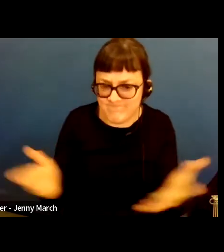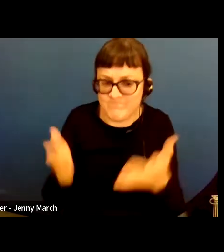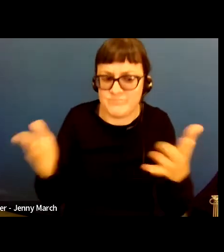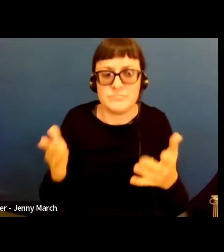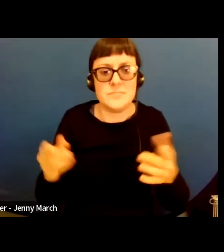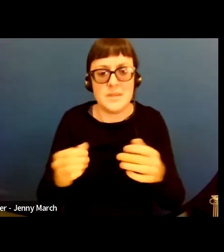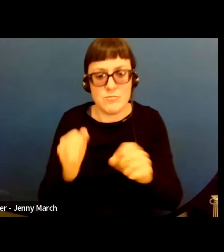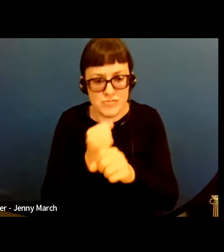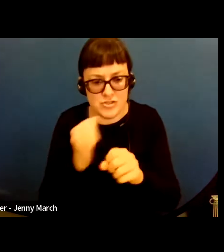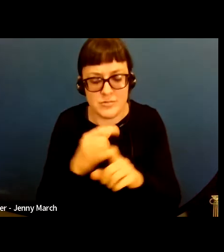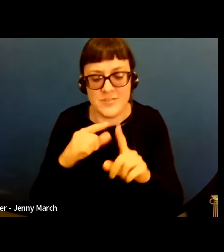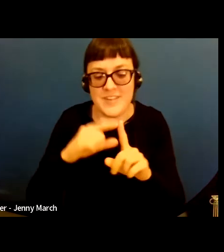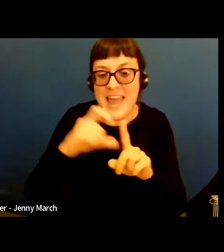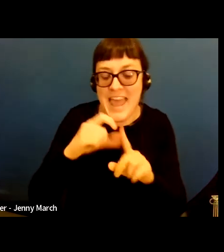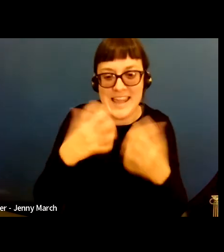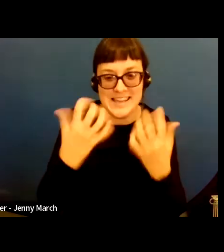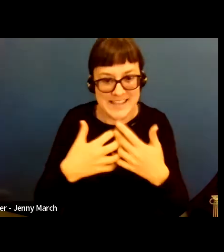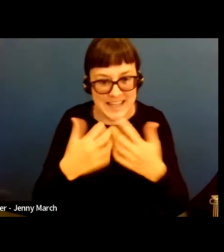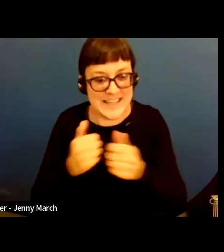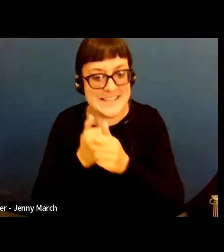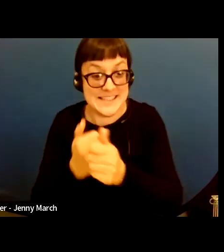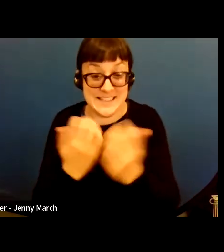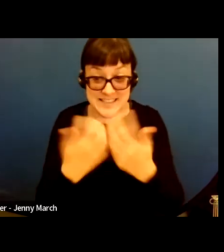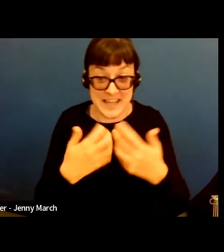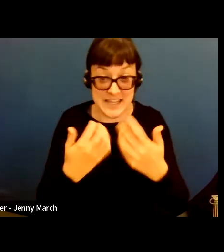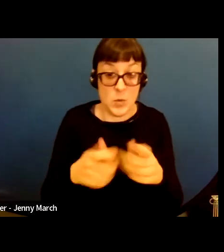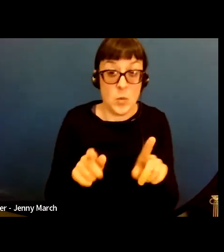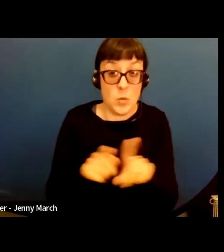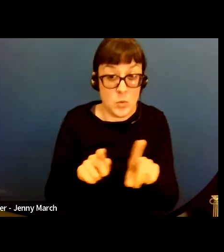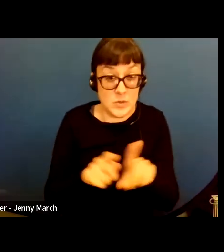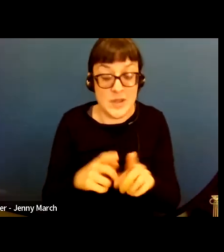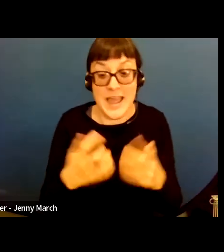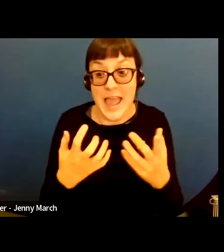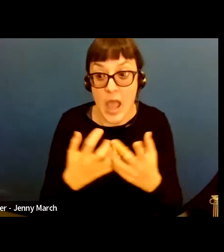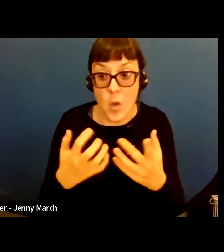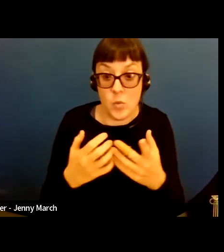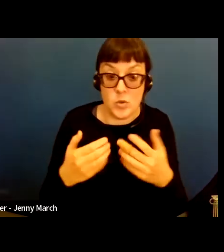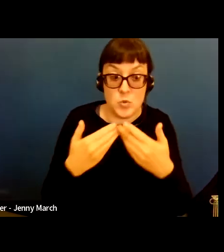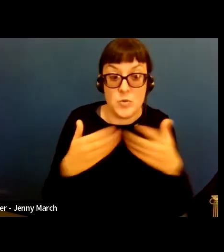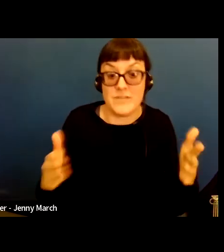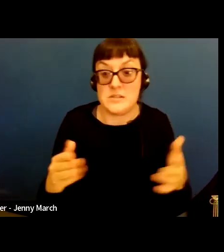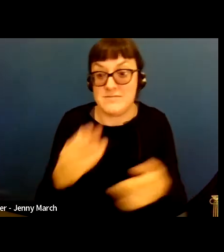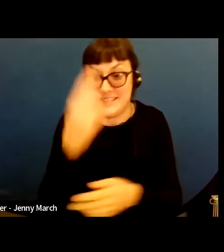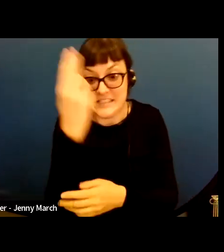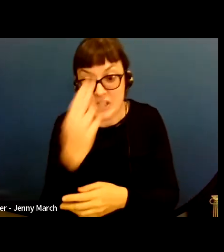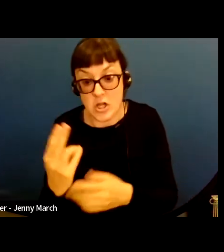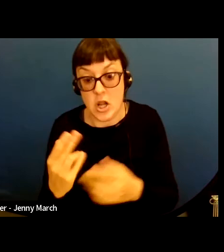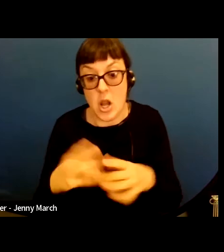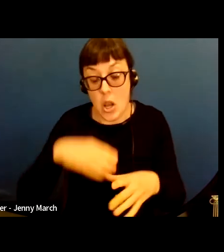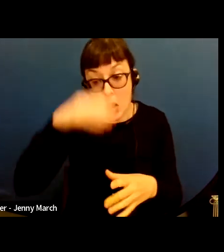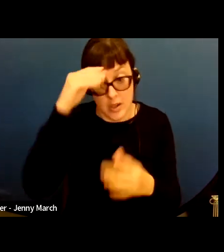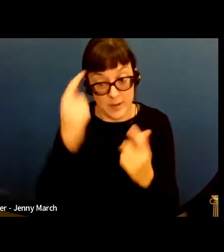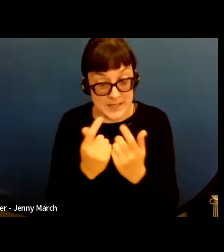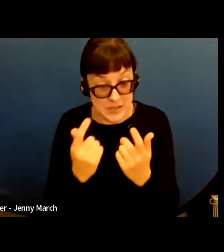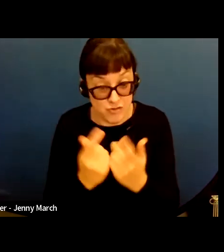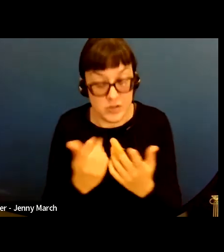provision of EdTech and assistive tech, as well as around the development of universally designed learning materials and content. These